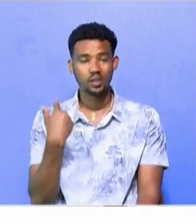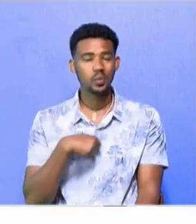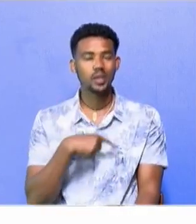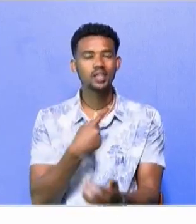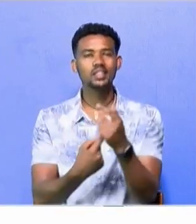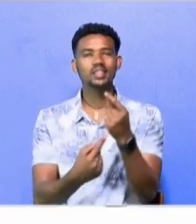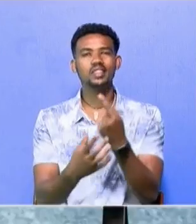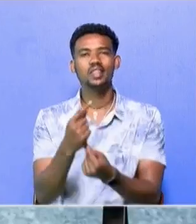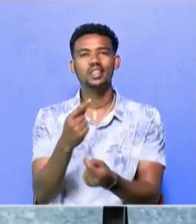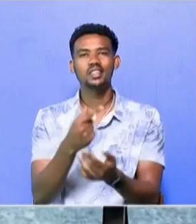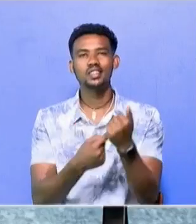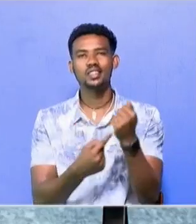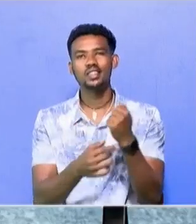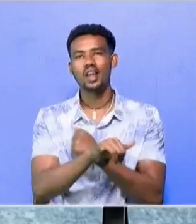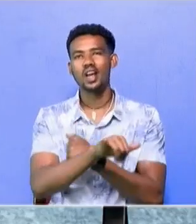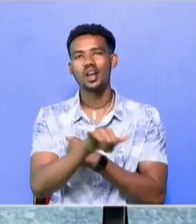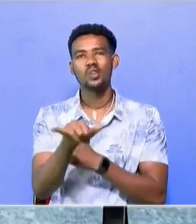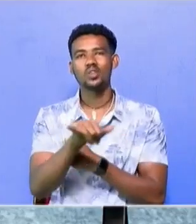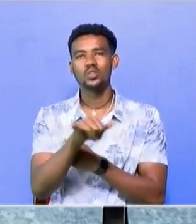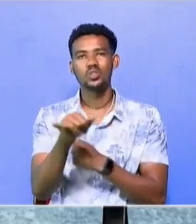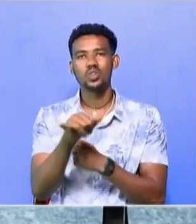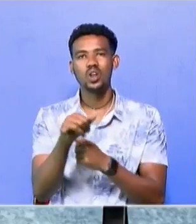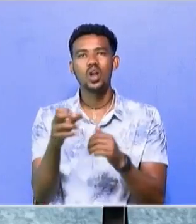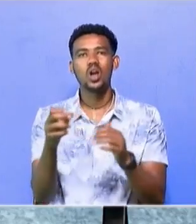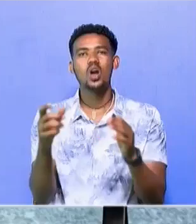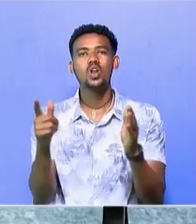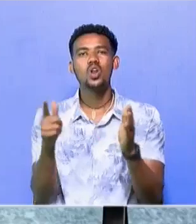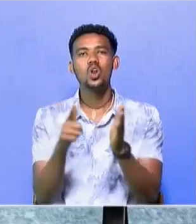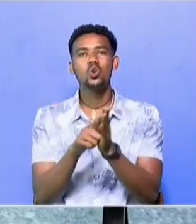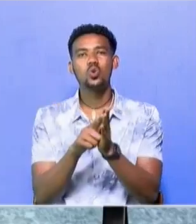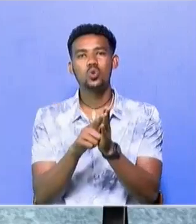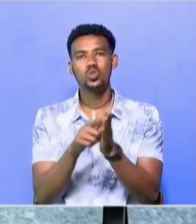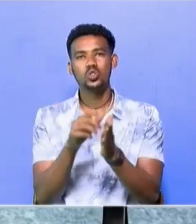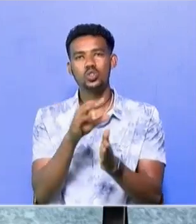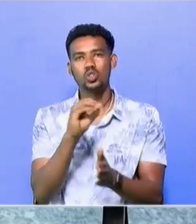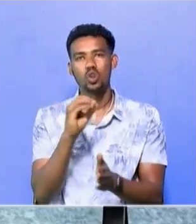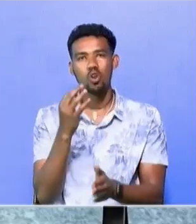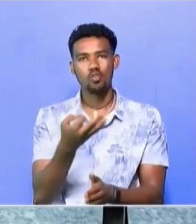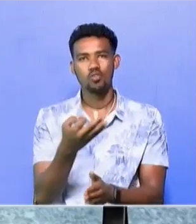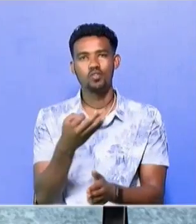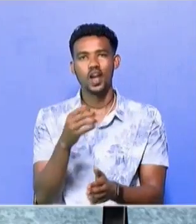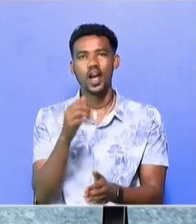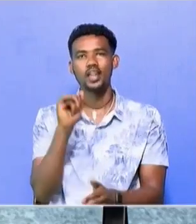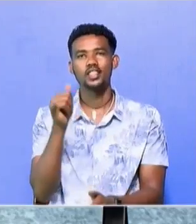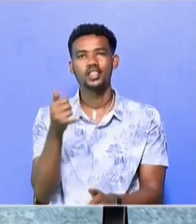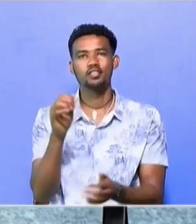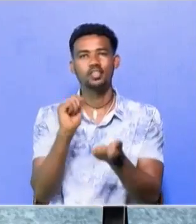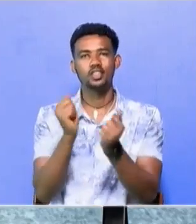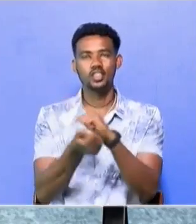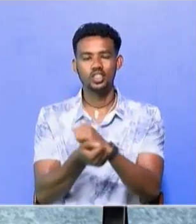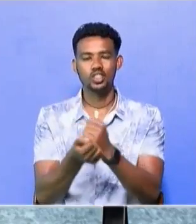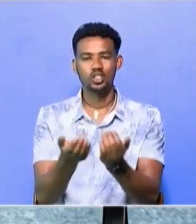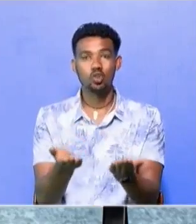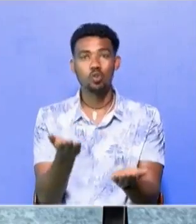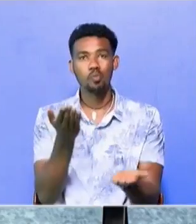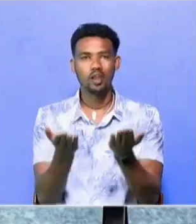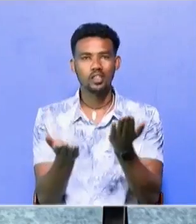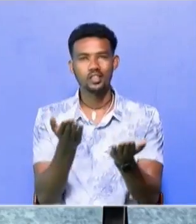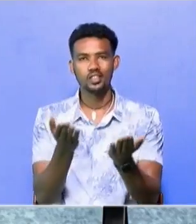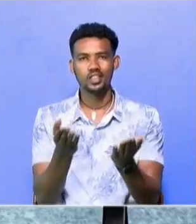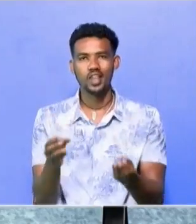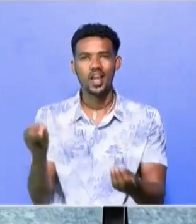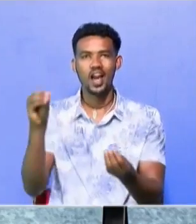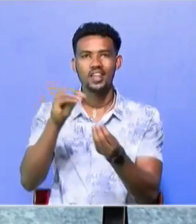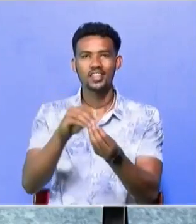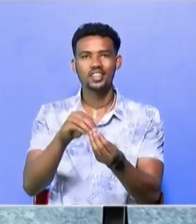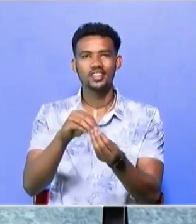We were discussed also about rules of adjective to change with comparison. The first one was just